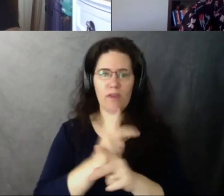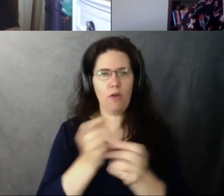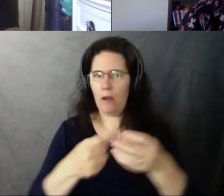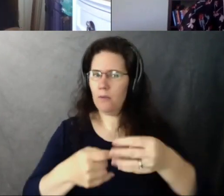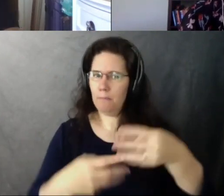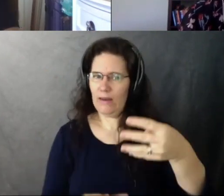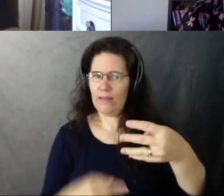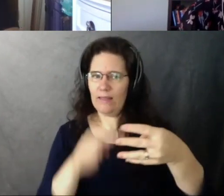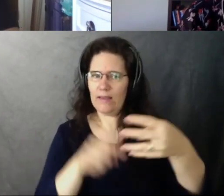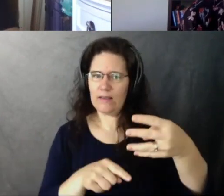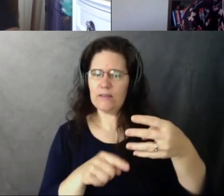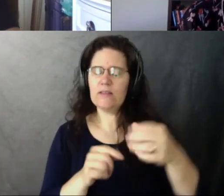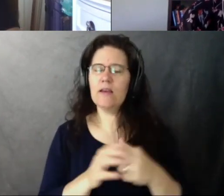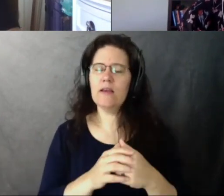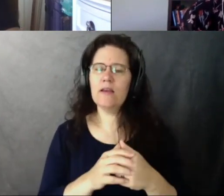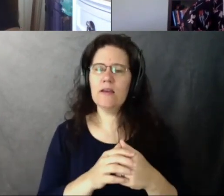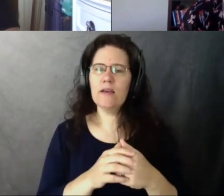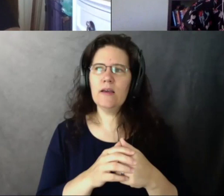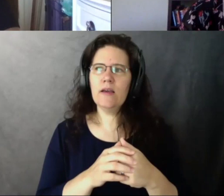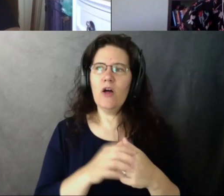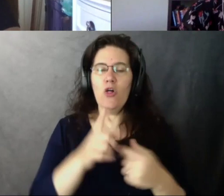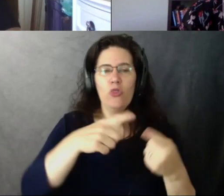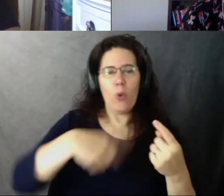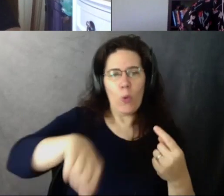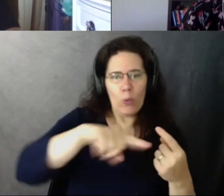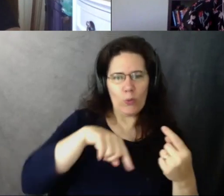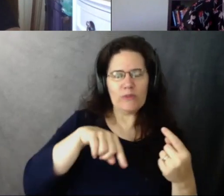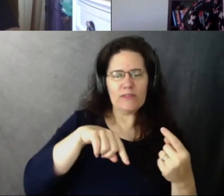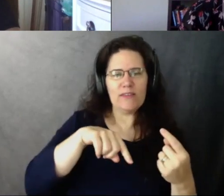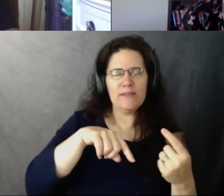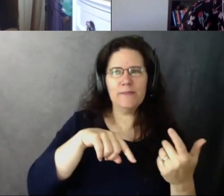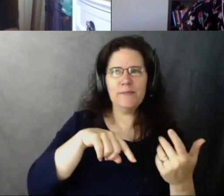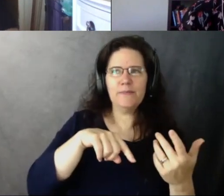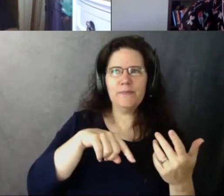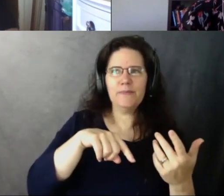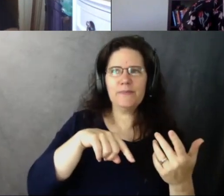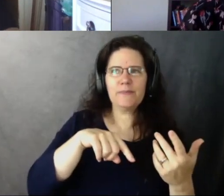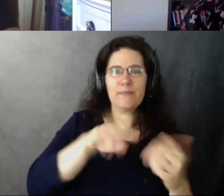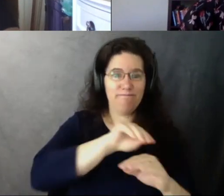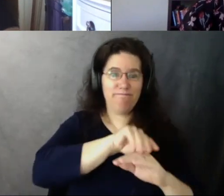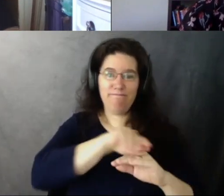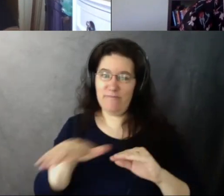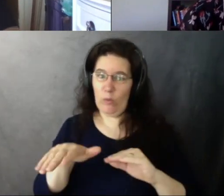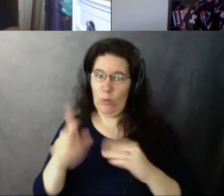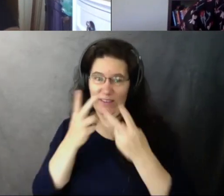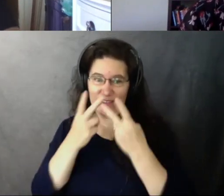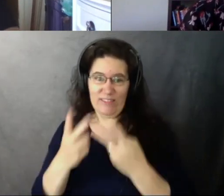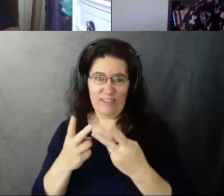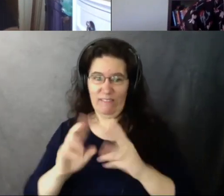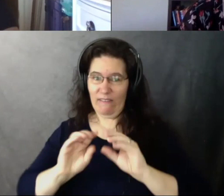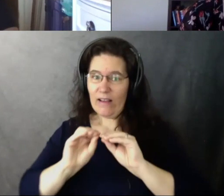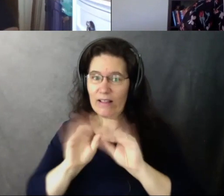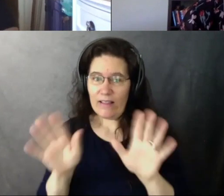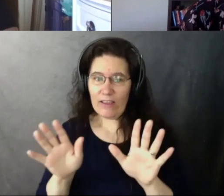are also things that are shining perhaps during